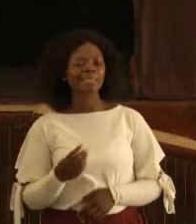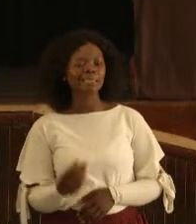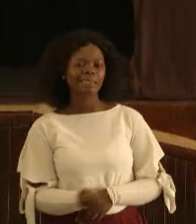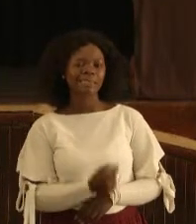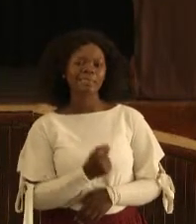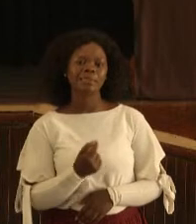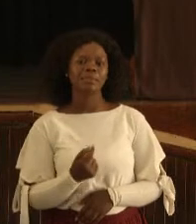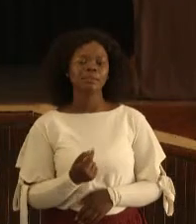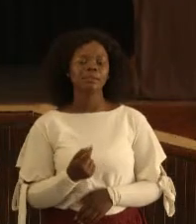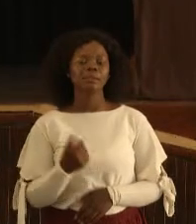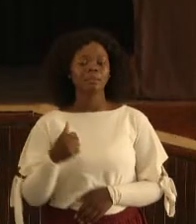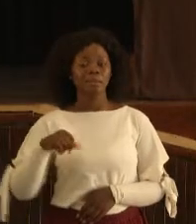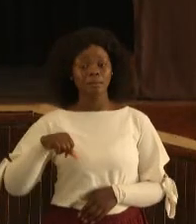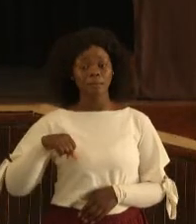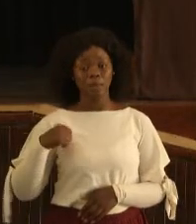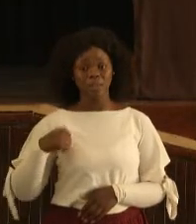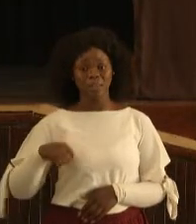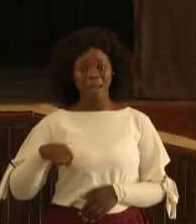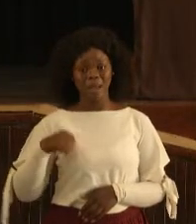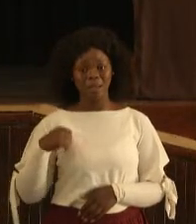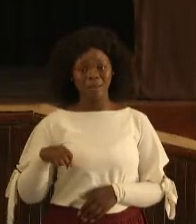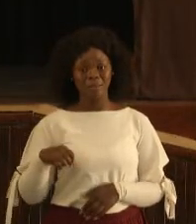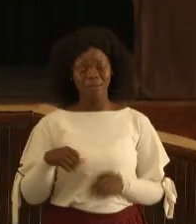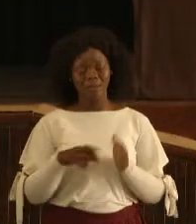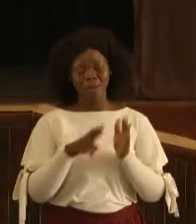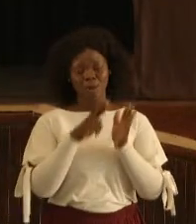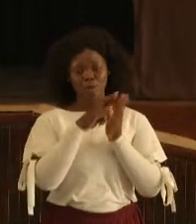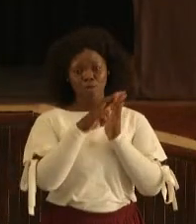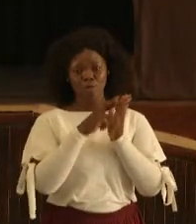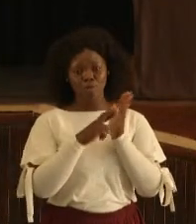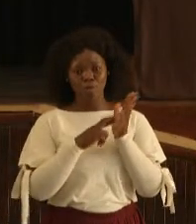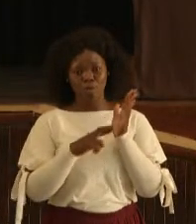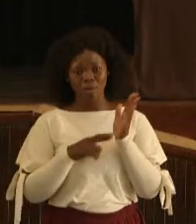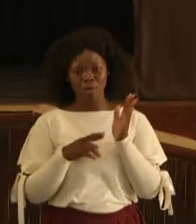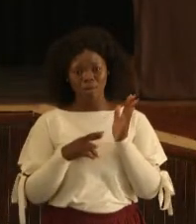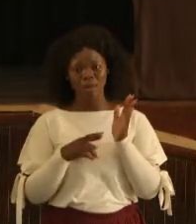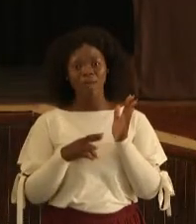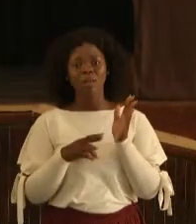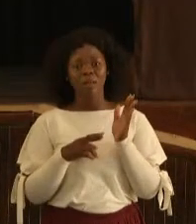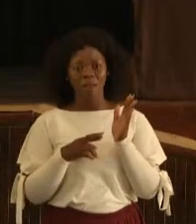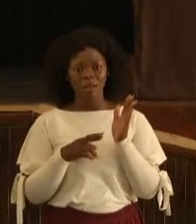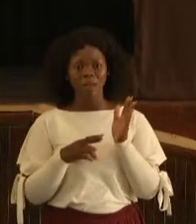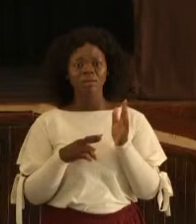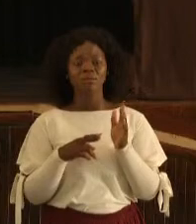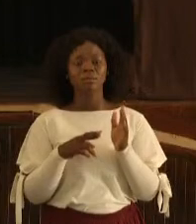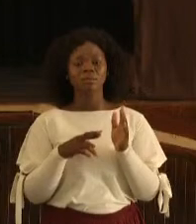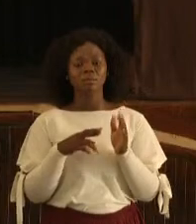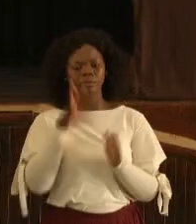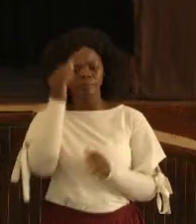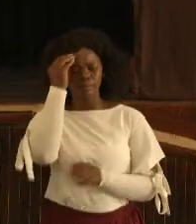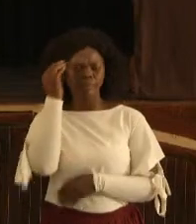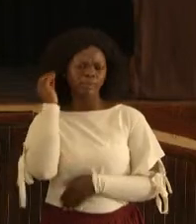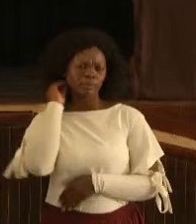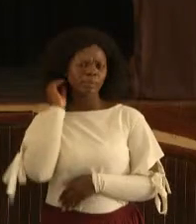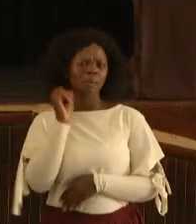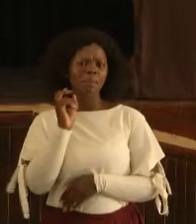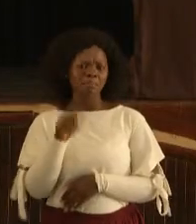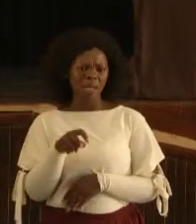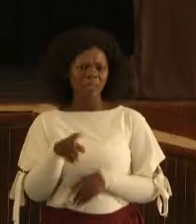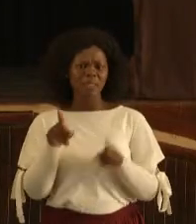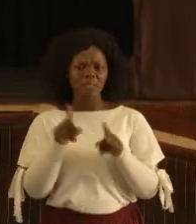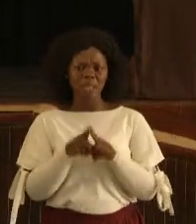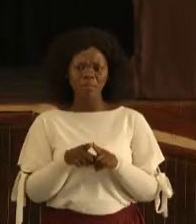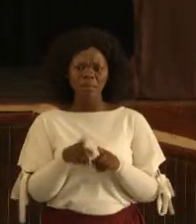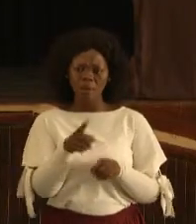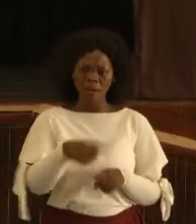lelokuba umasipala i-roles zakhe kufuneka azazi nani nizazi, and also kubekho